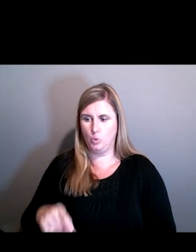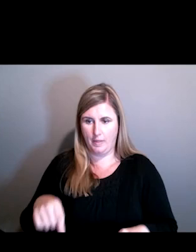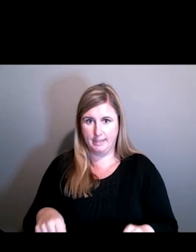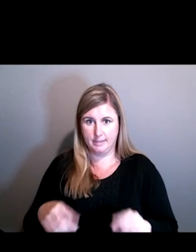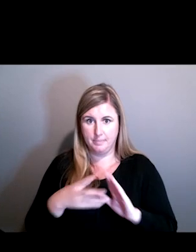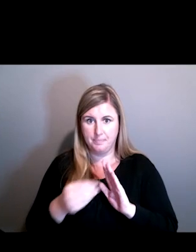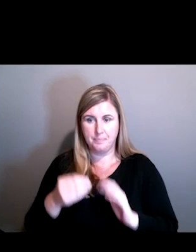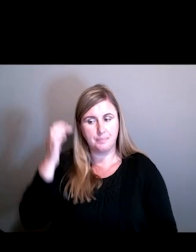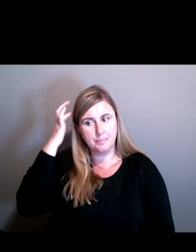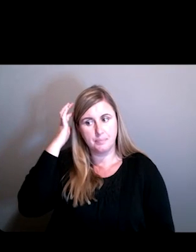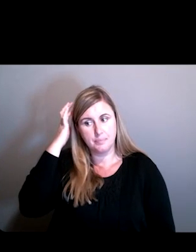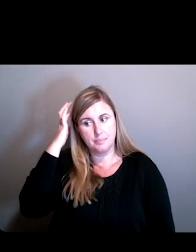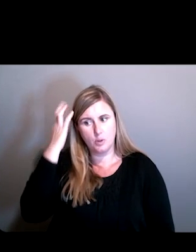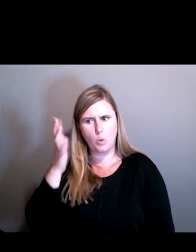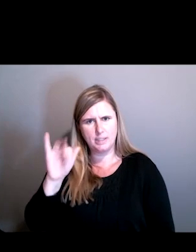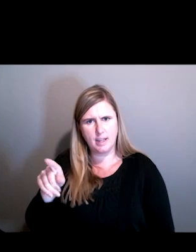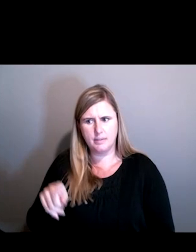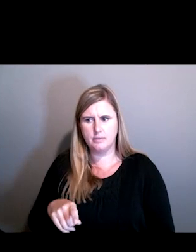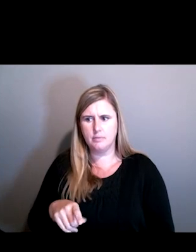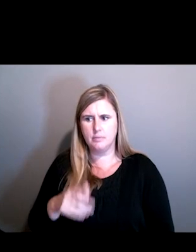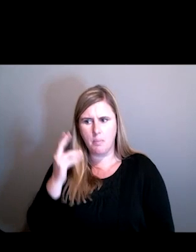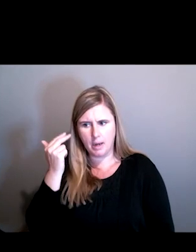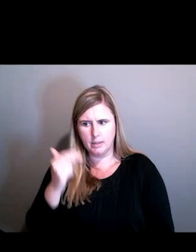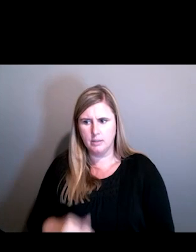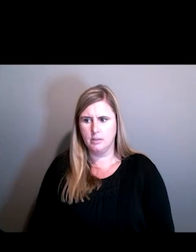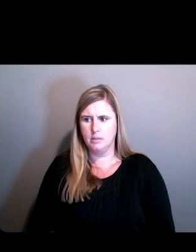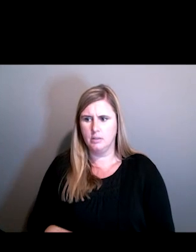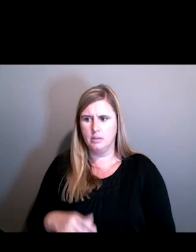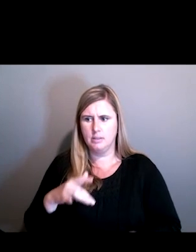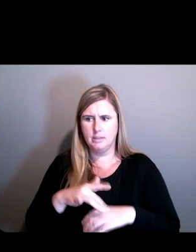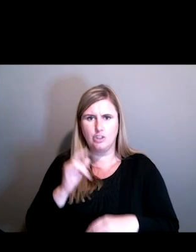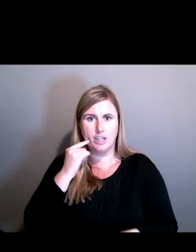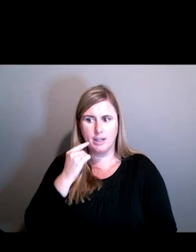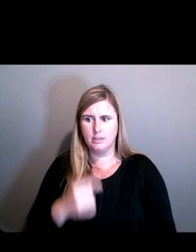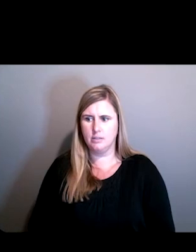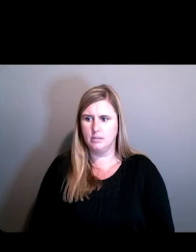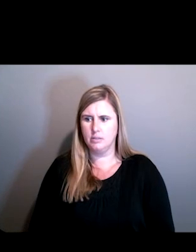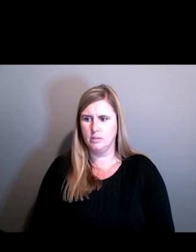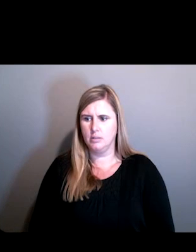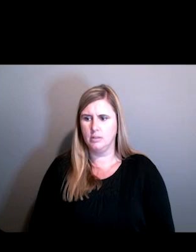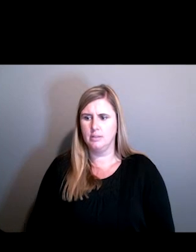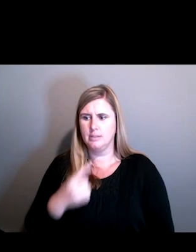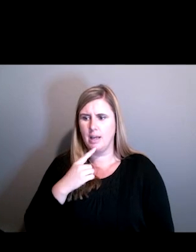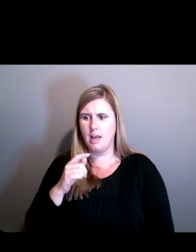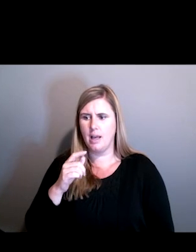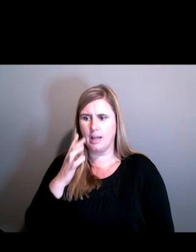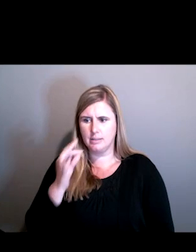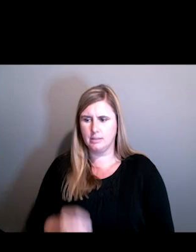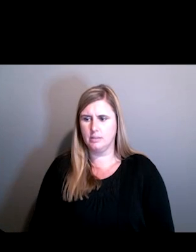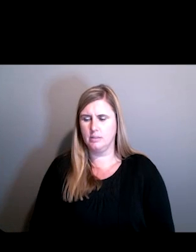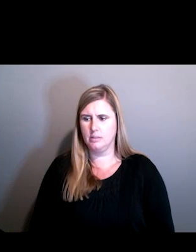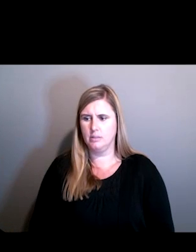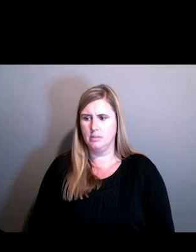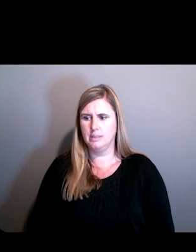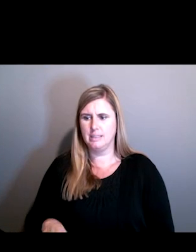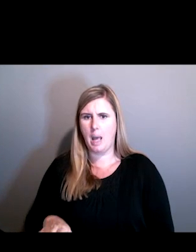Ready? Do this one. What is this? Bunny. Touch the candy. Say